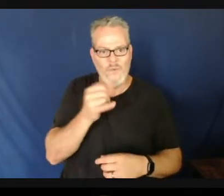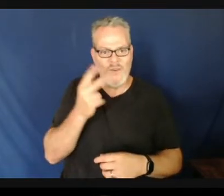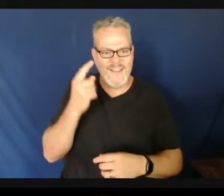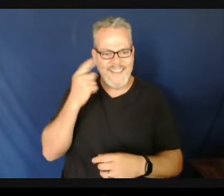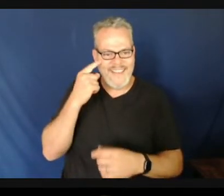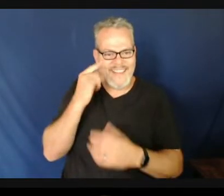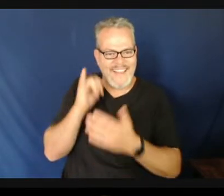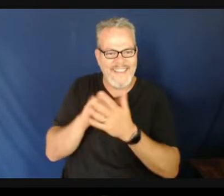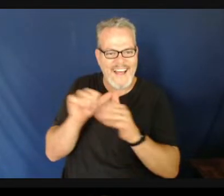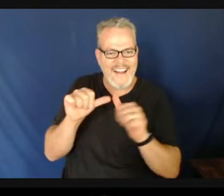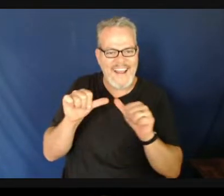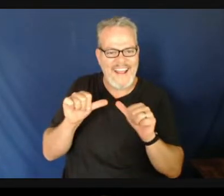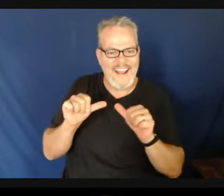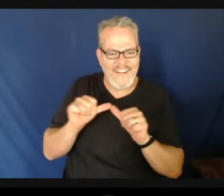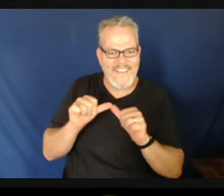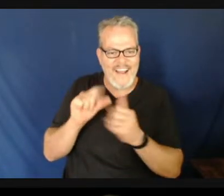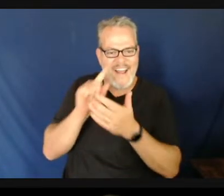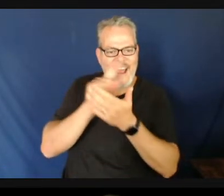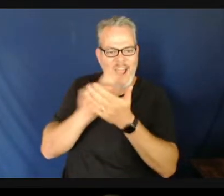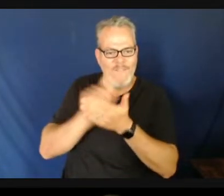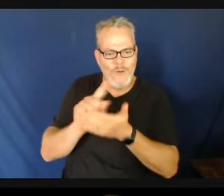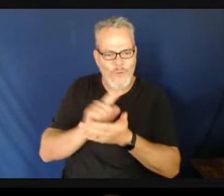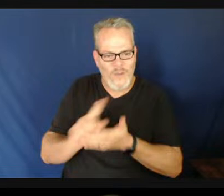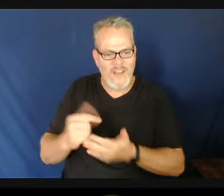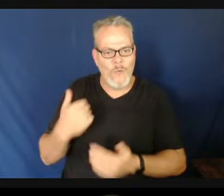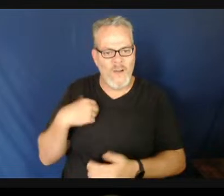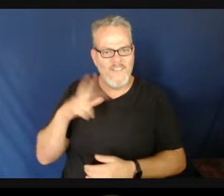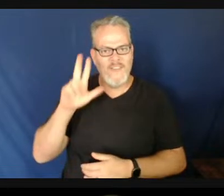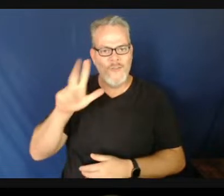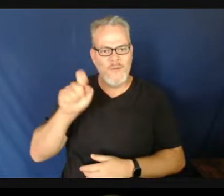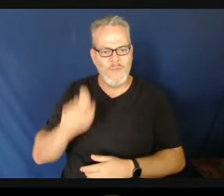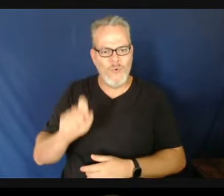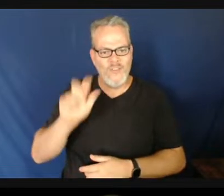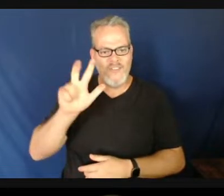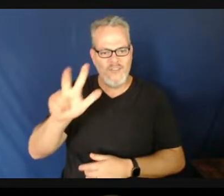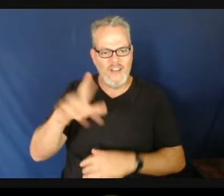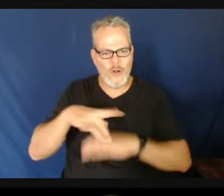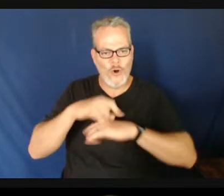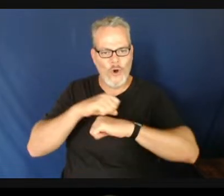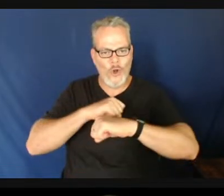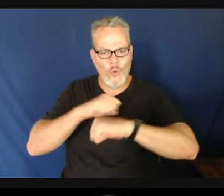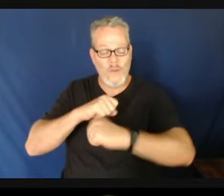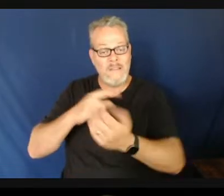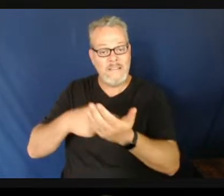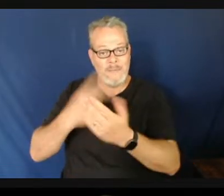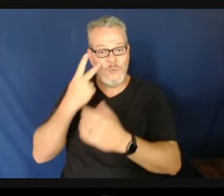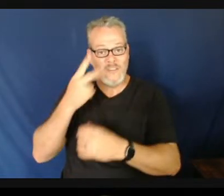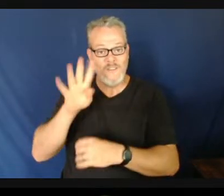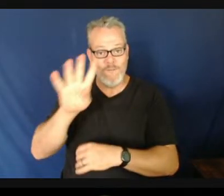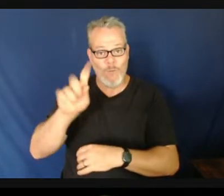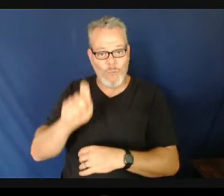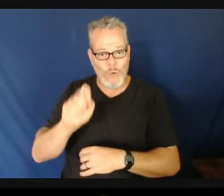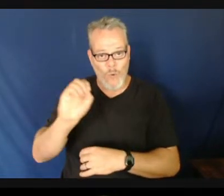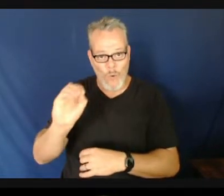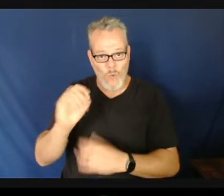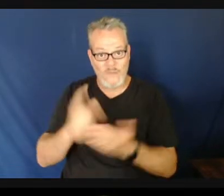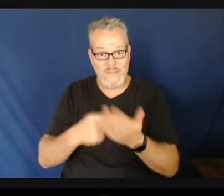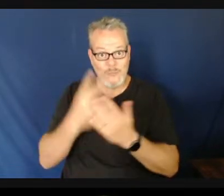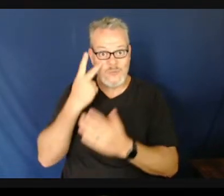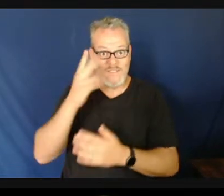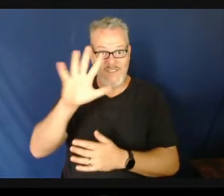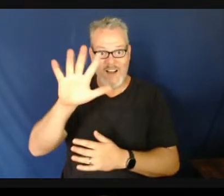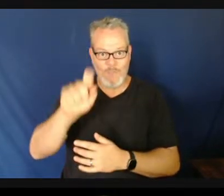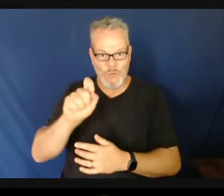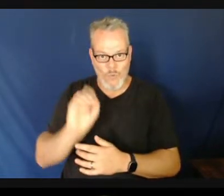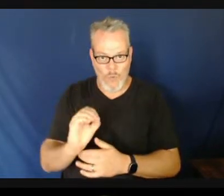weekly 3.3 earthquake now has become a normal thing for us to see, and occasionally we see the 4s and the 5s also, but that pattern of elevated activity